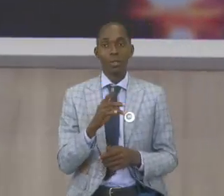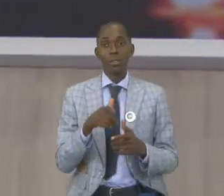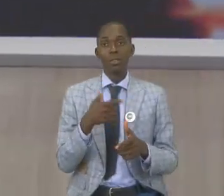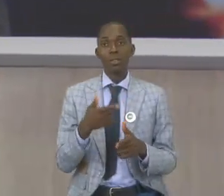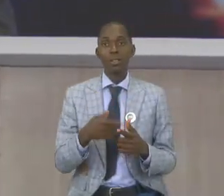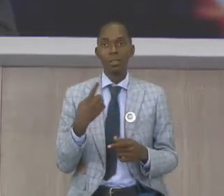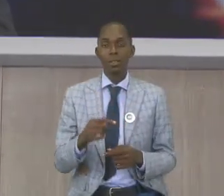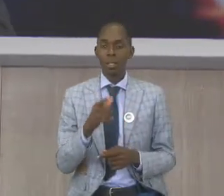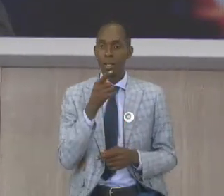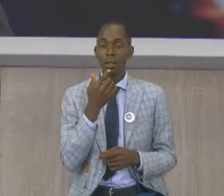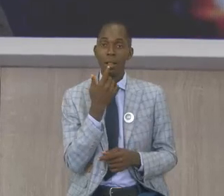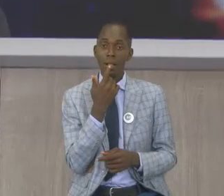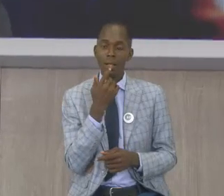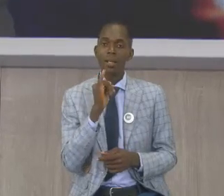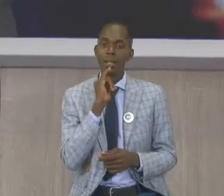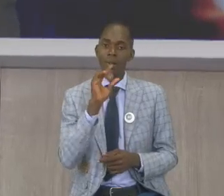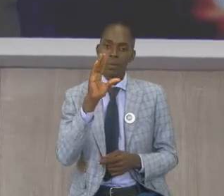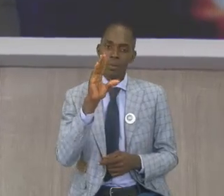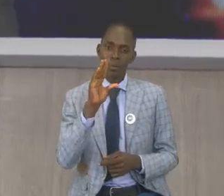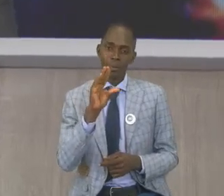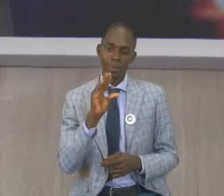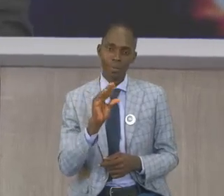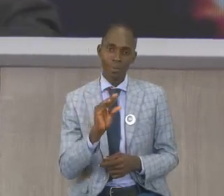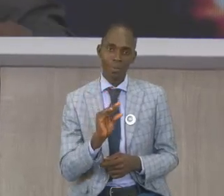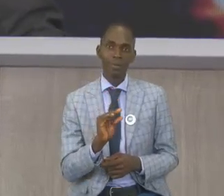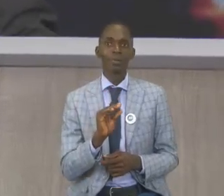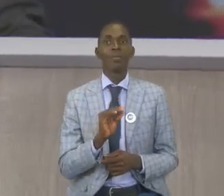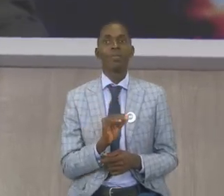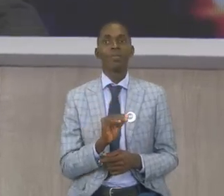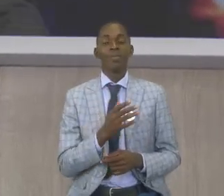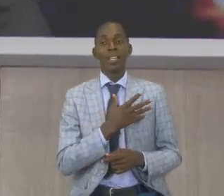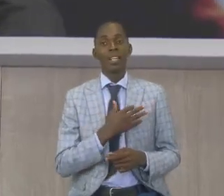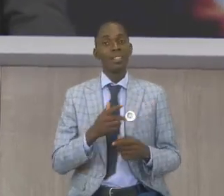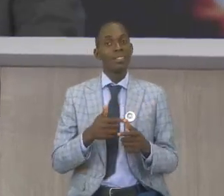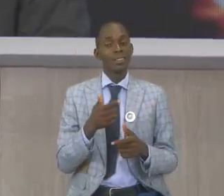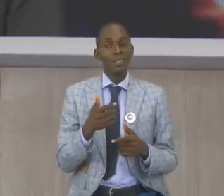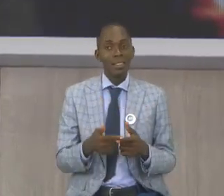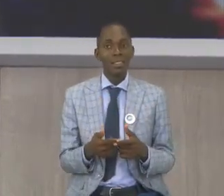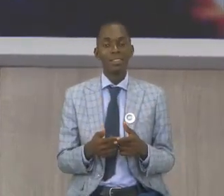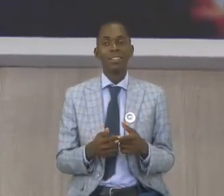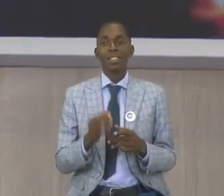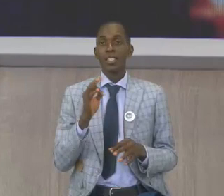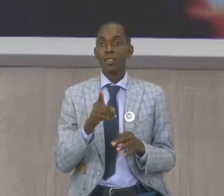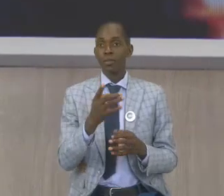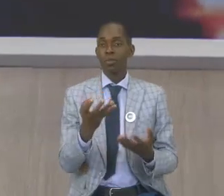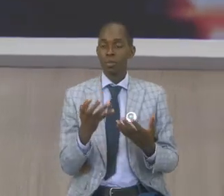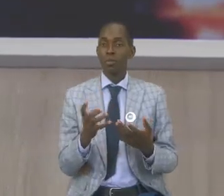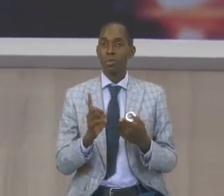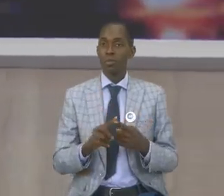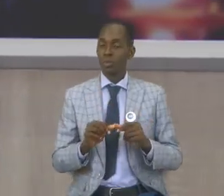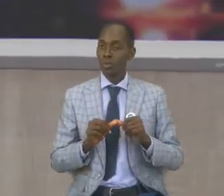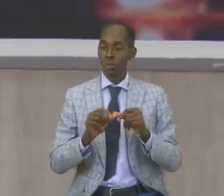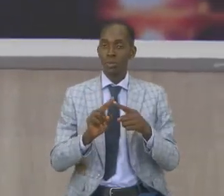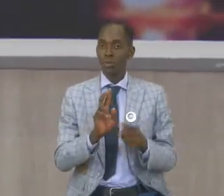is running. It will run down. And then, if you still want to continue